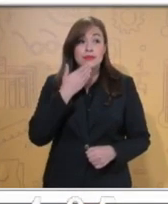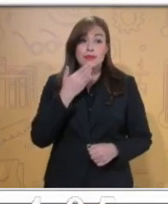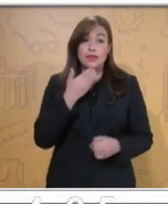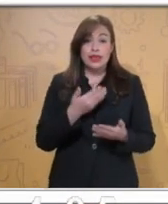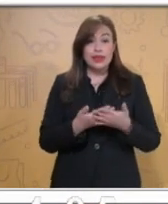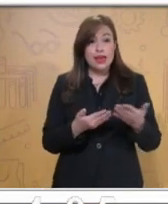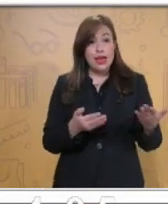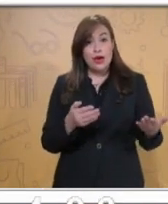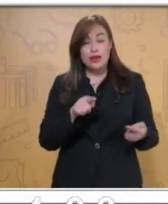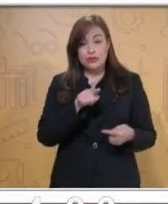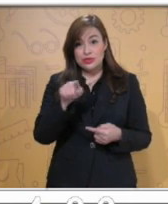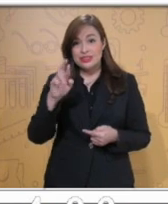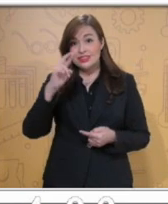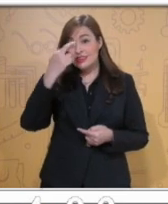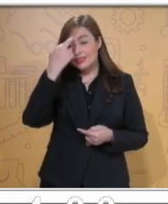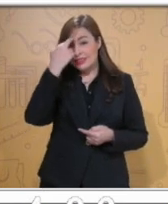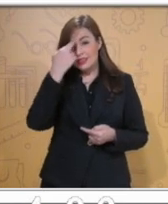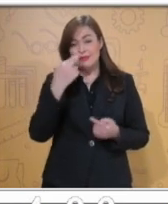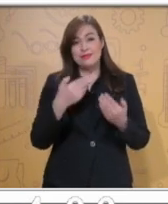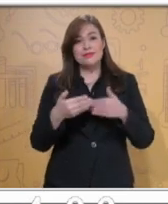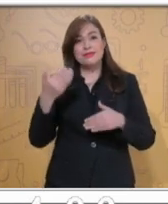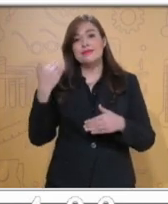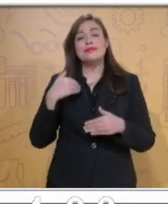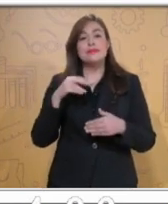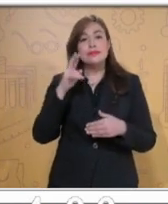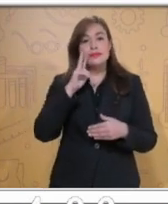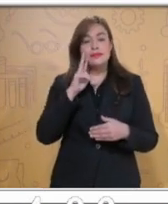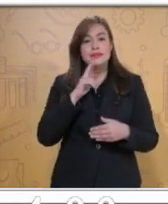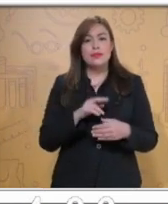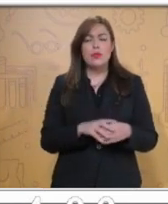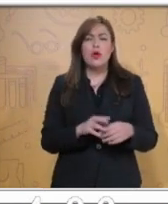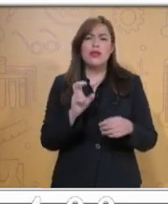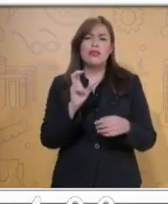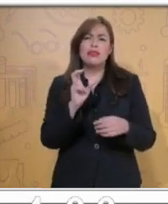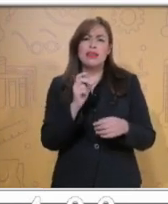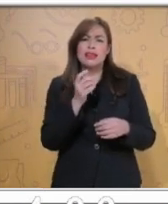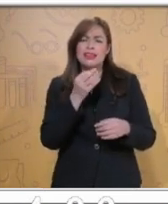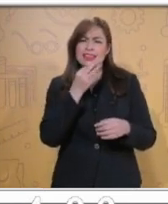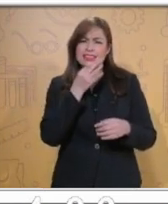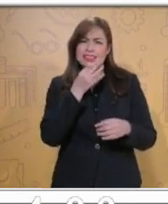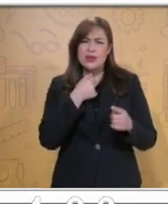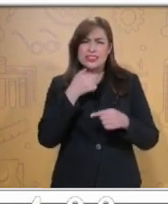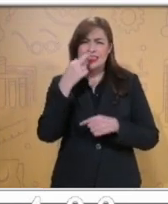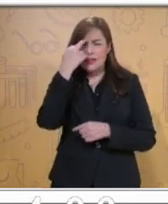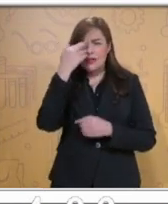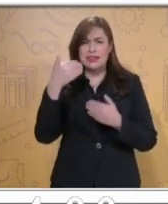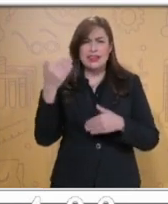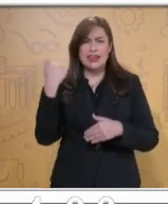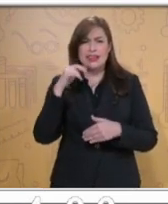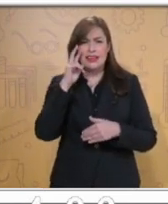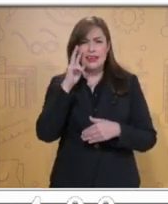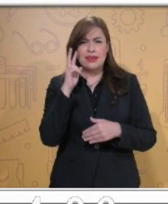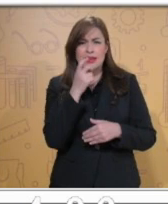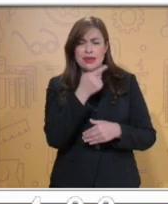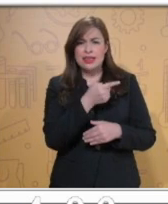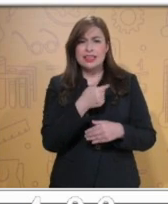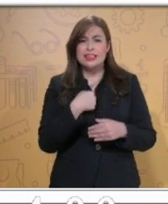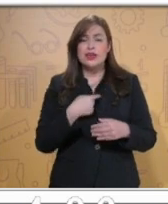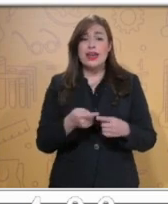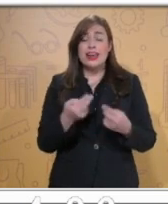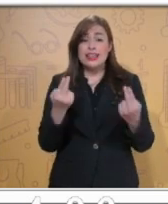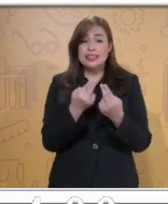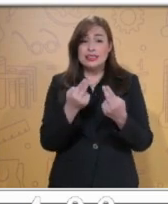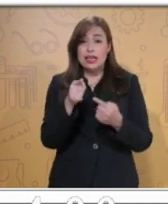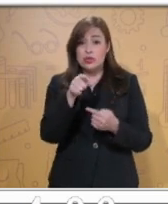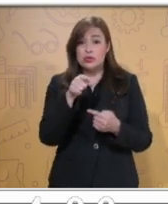to wash your hands properly for at least 20 seconds. Also, when sneezing or coughing, cover your nose and mouth with the